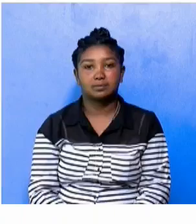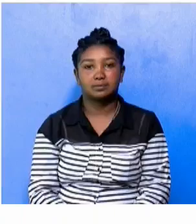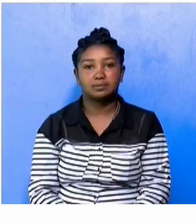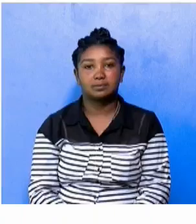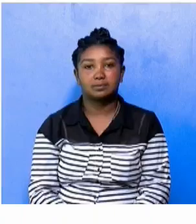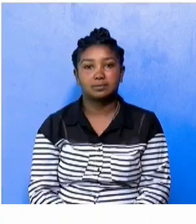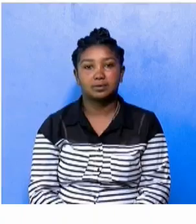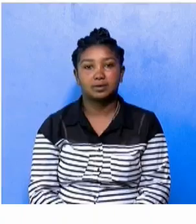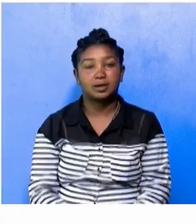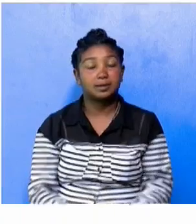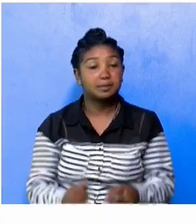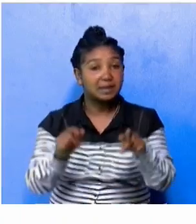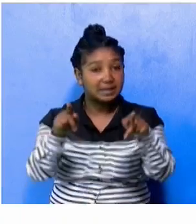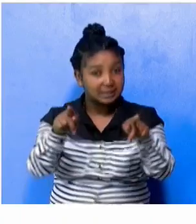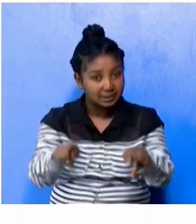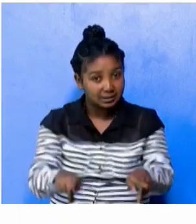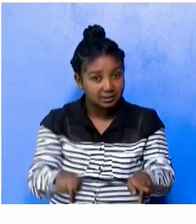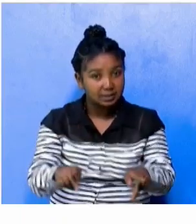Present simple,